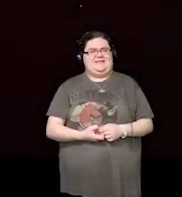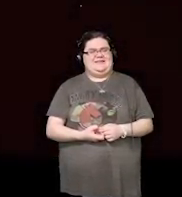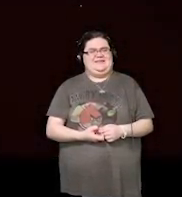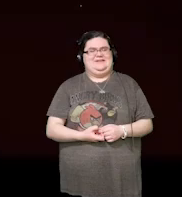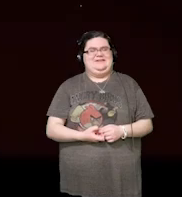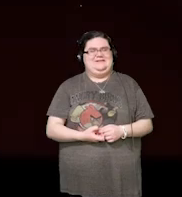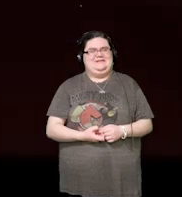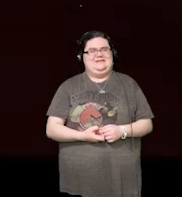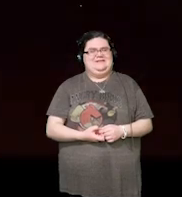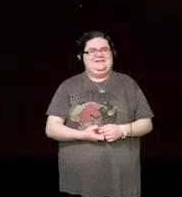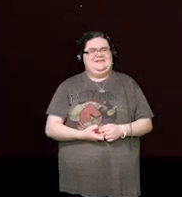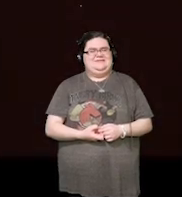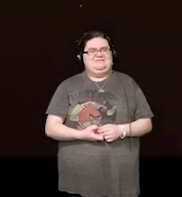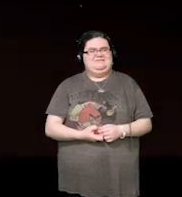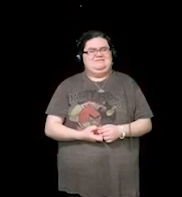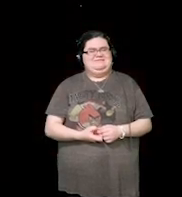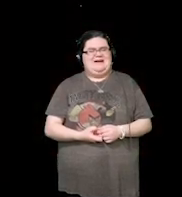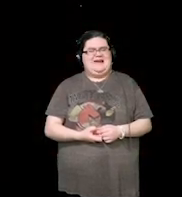I hate this.